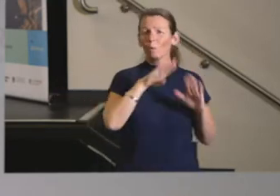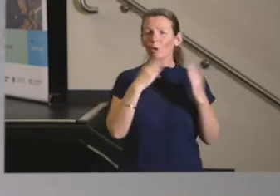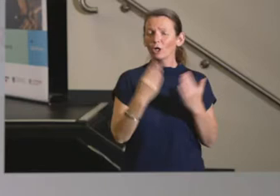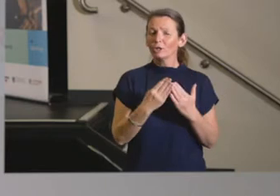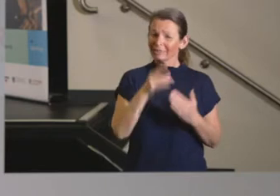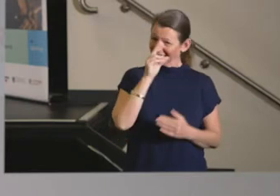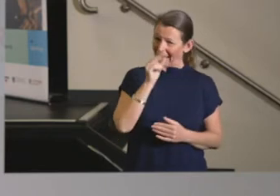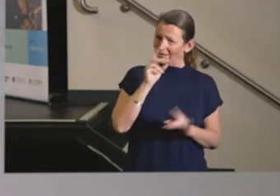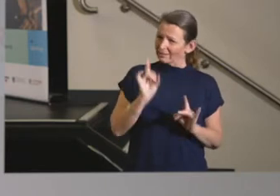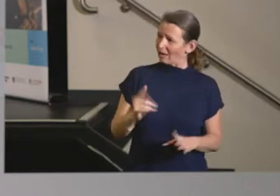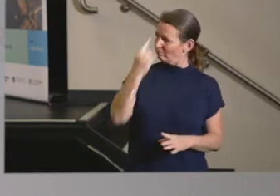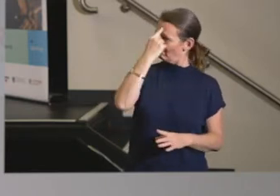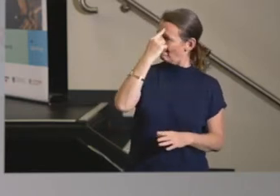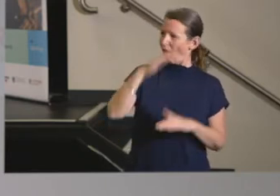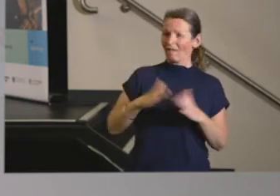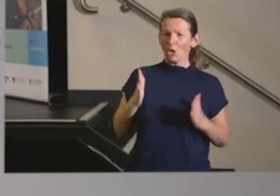think about humanity